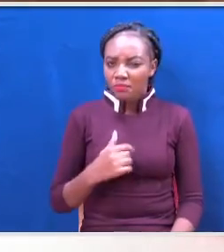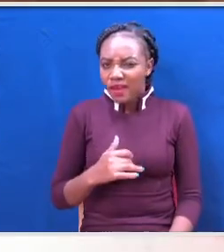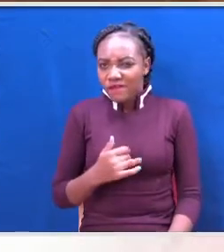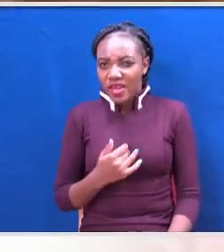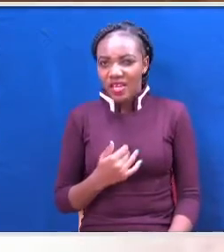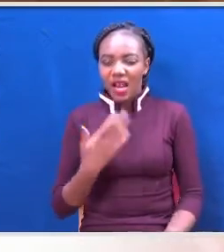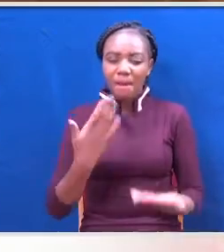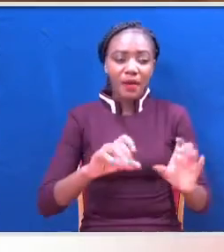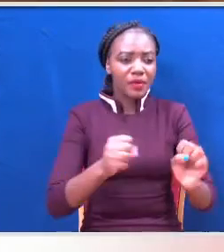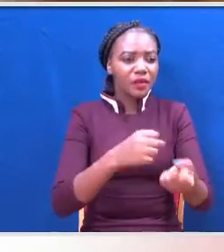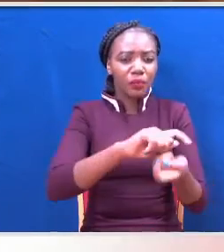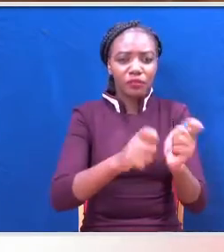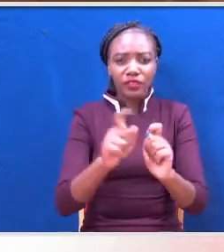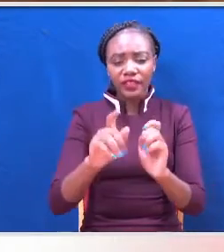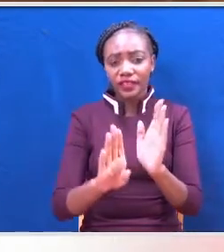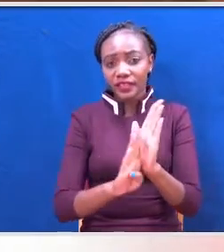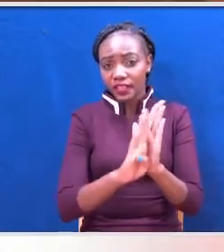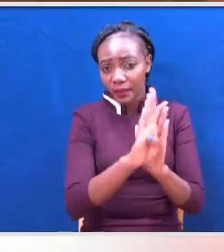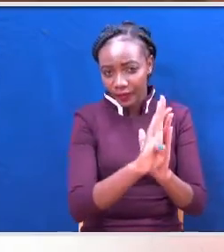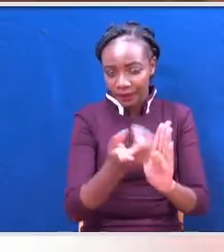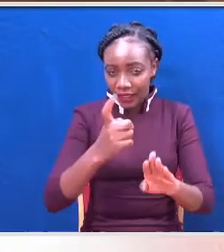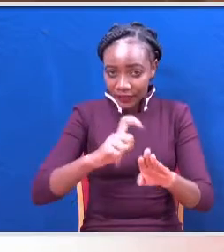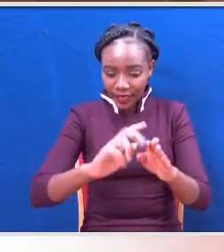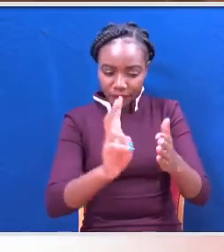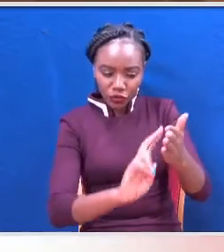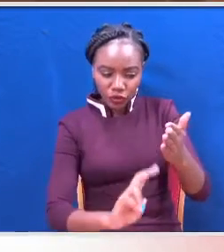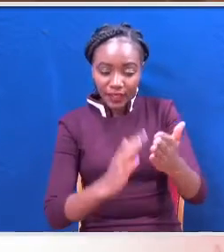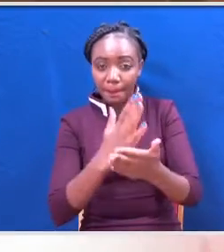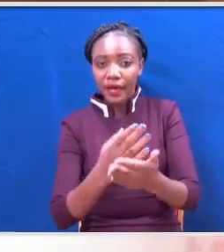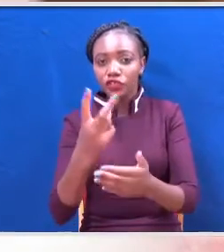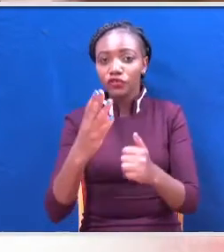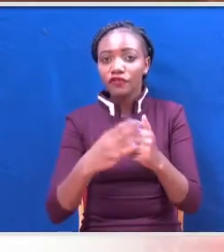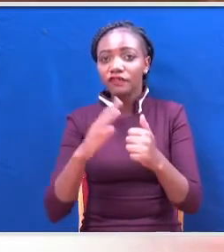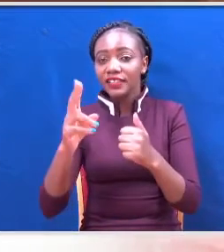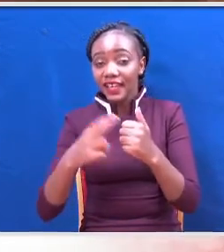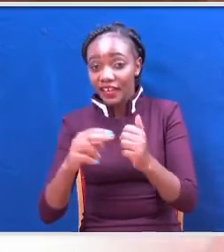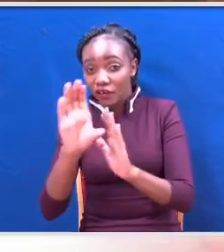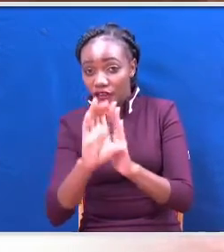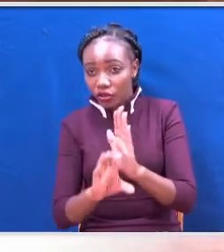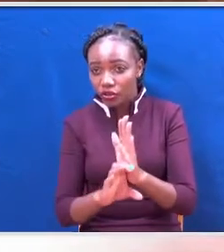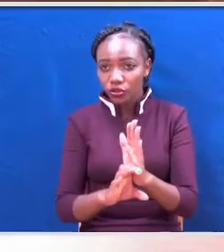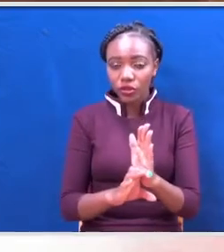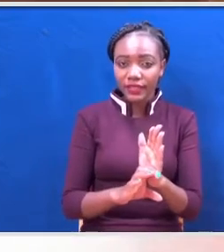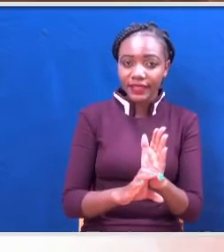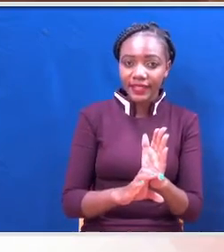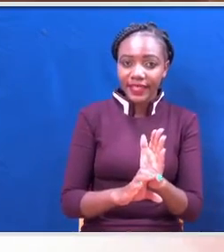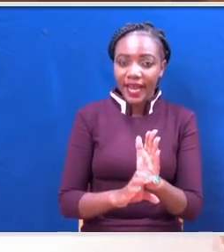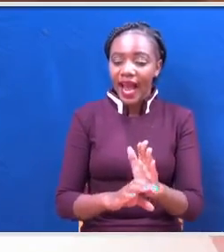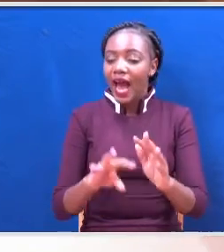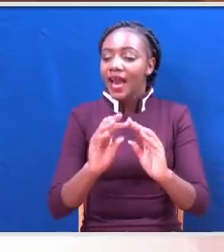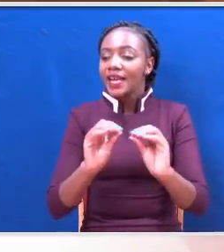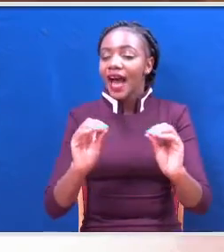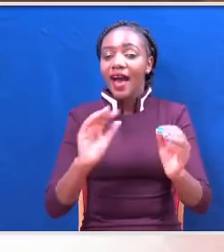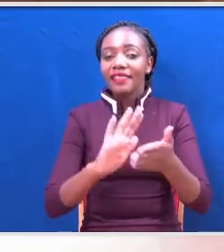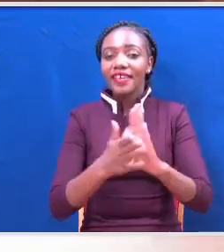read Article 257 to the letter, nothing ousts the authority of Parliament to amend